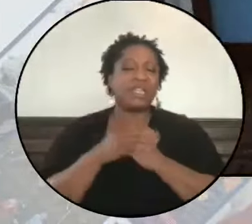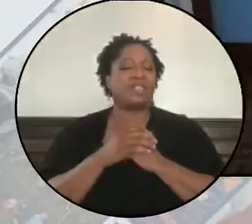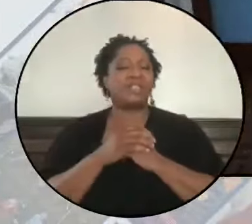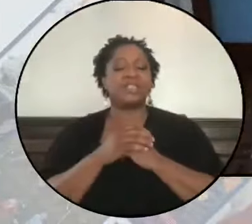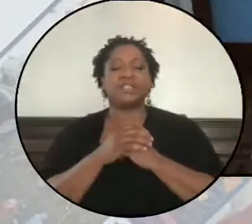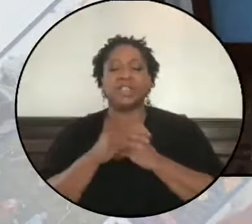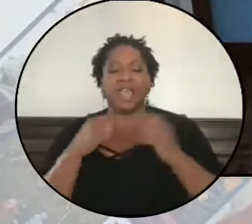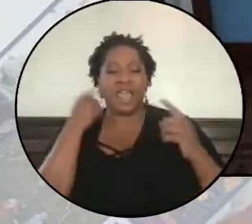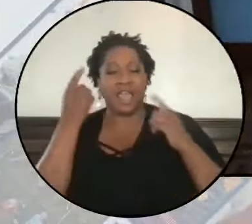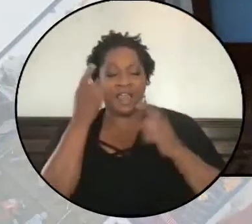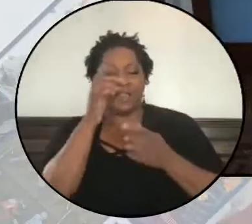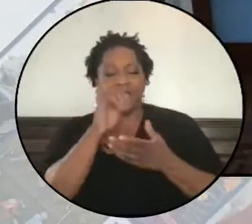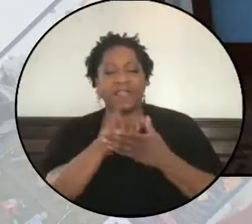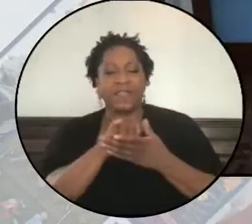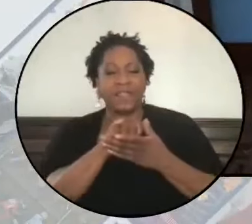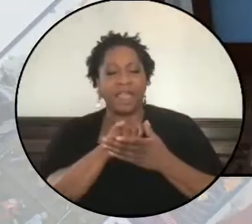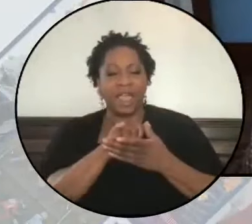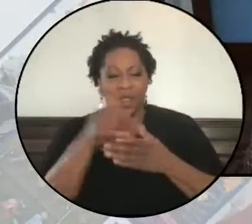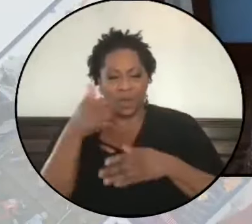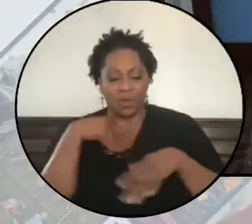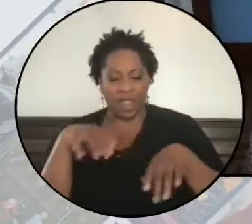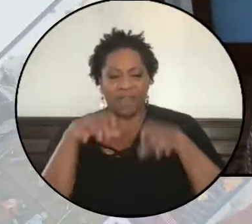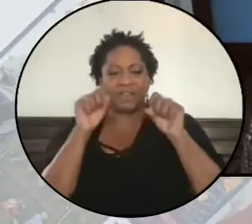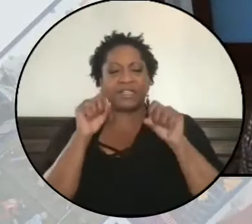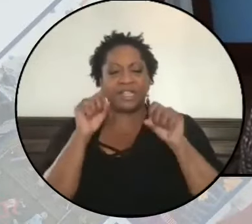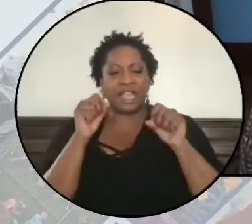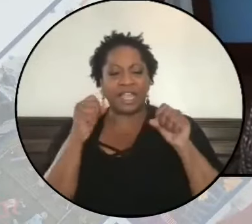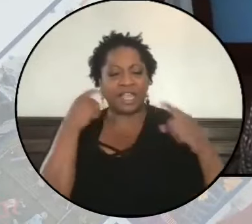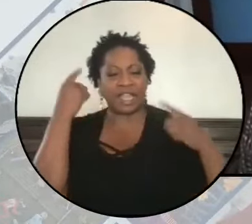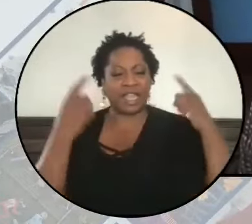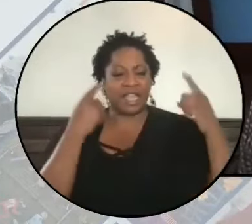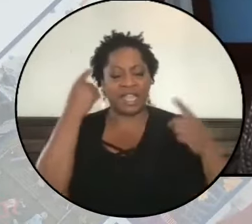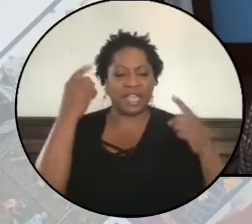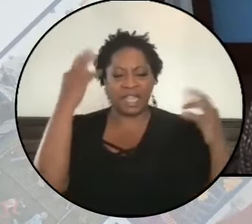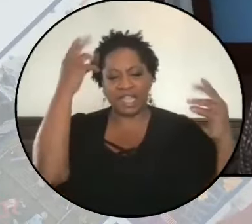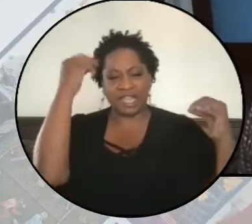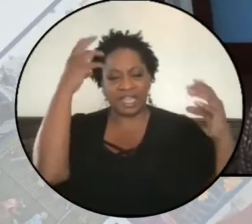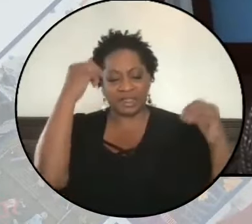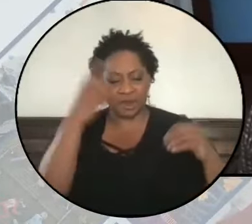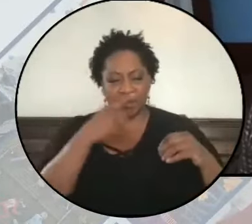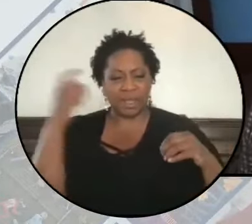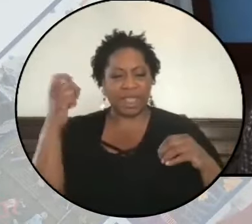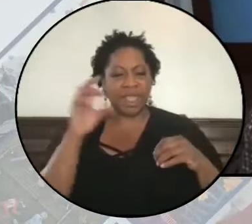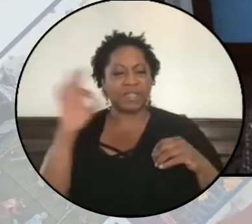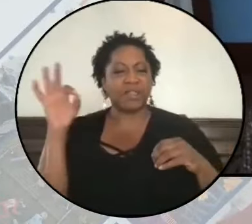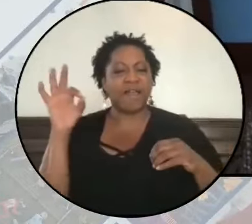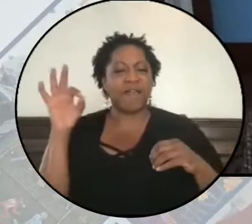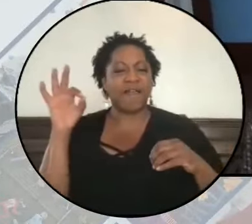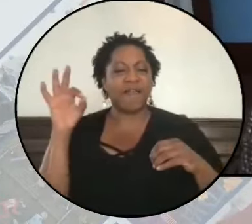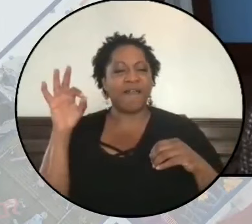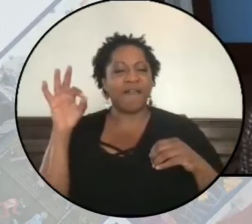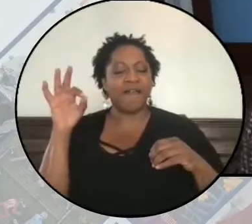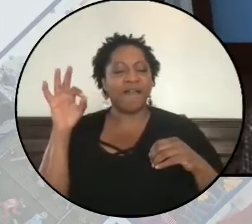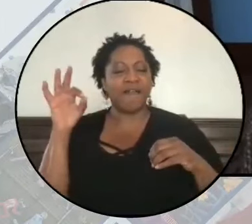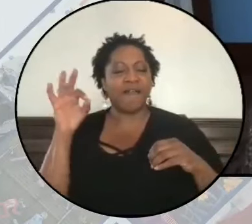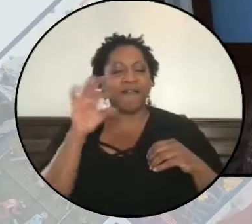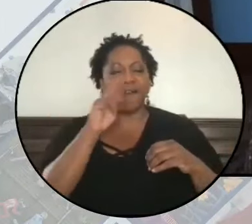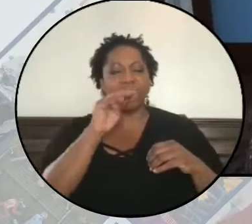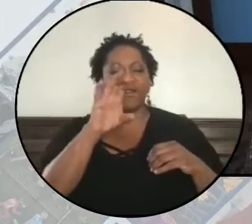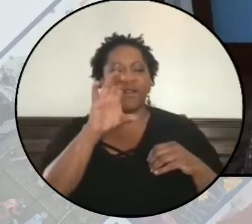and you know I think that we have to take into consideration that because of the uh